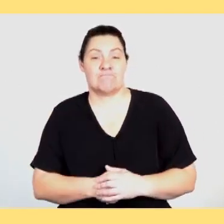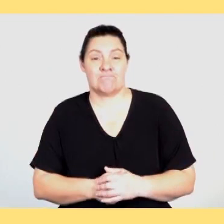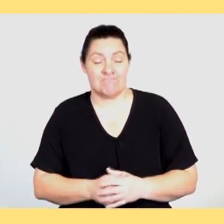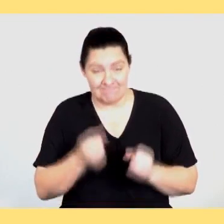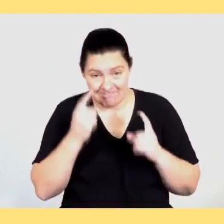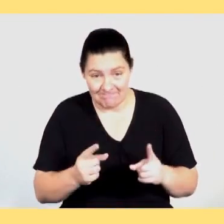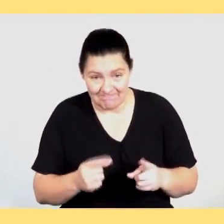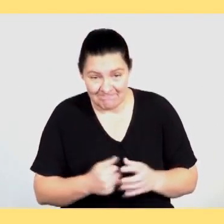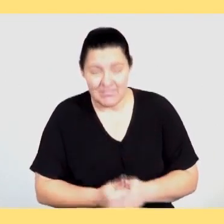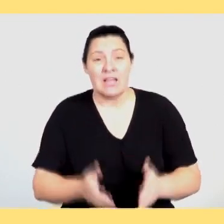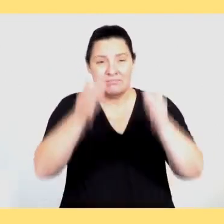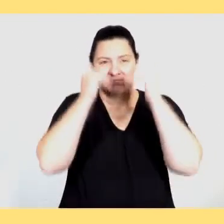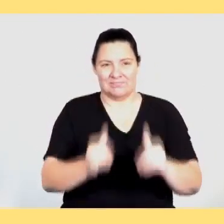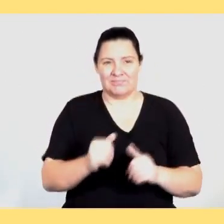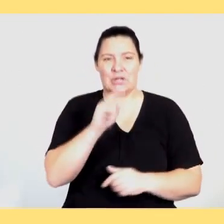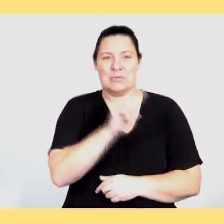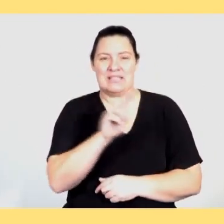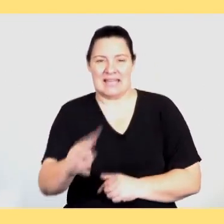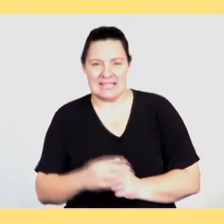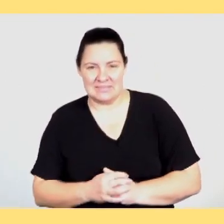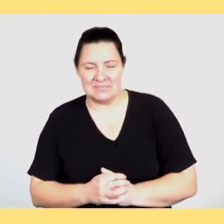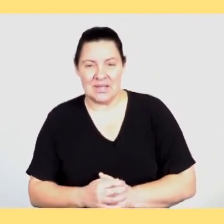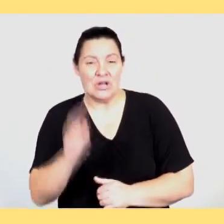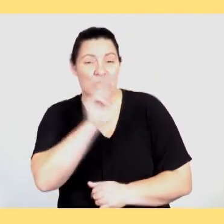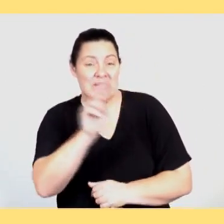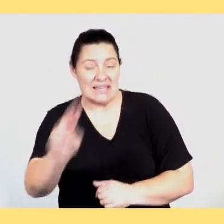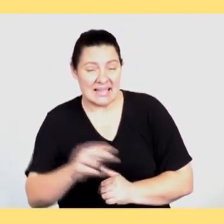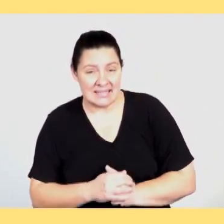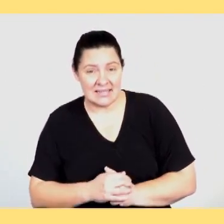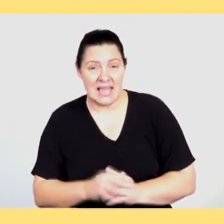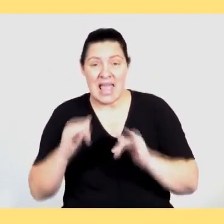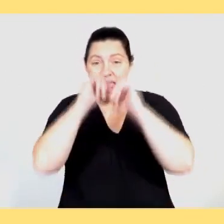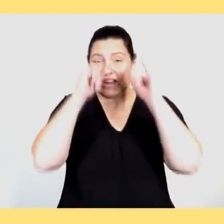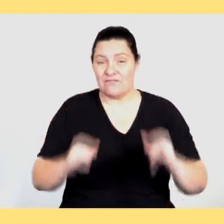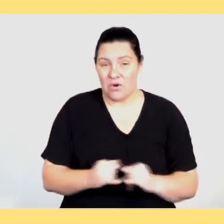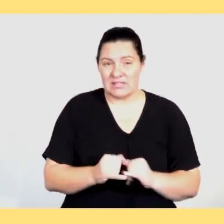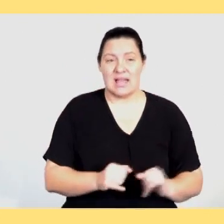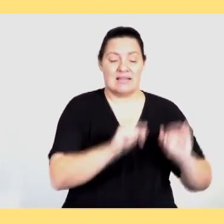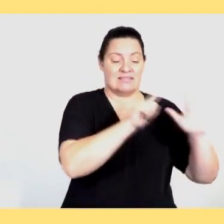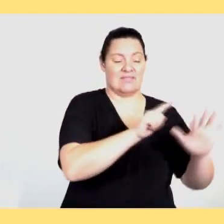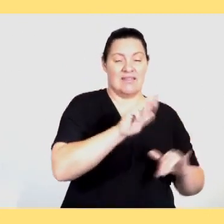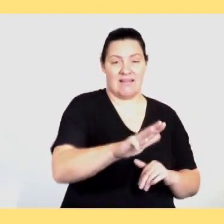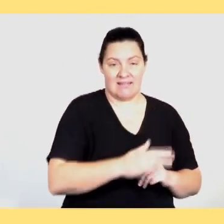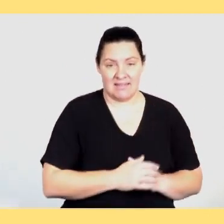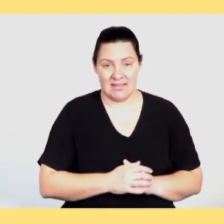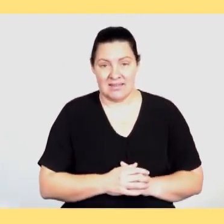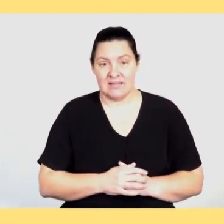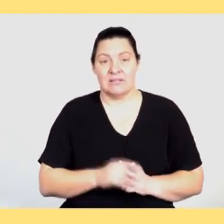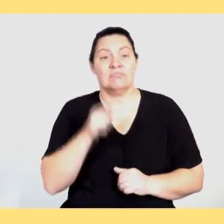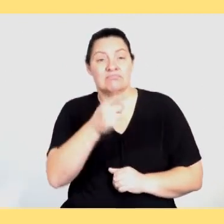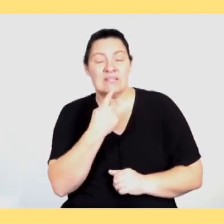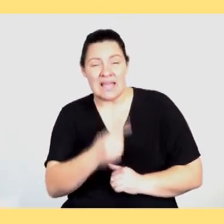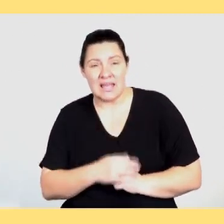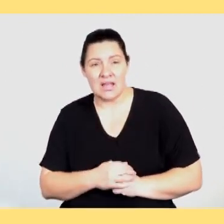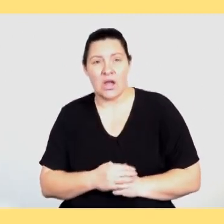4,600. Dear learners, let's quickly go to the 22nd. There is the 22nd and the invoice 79. It